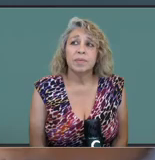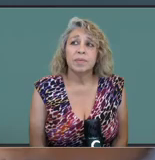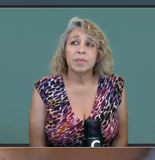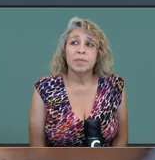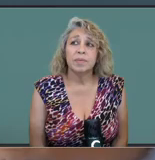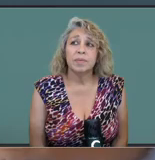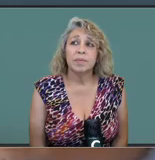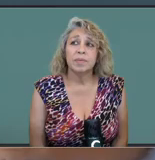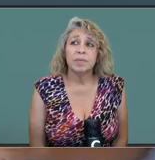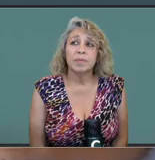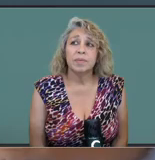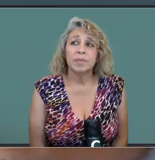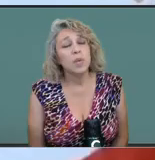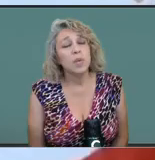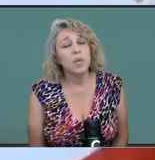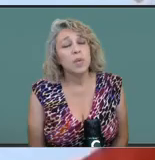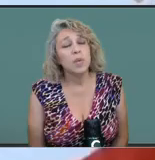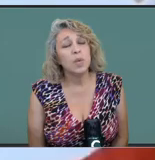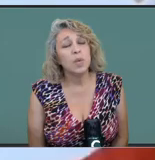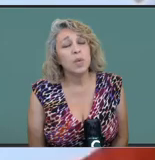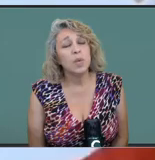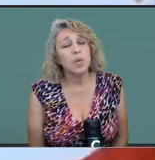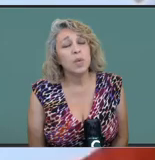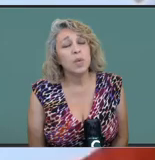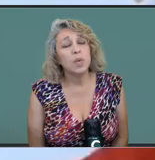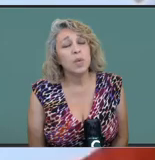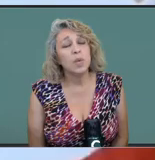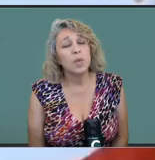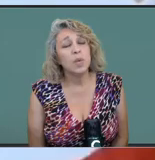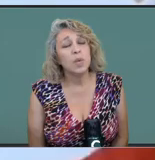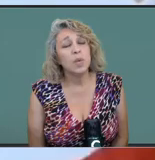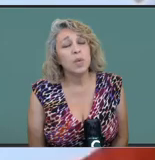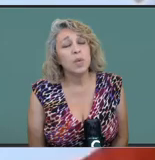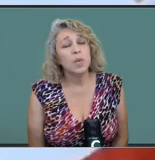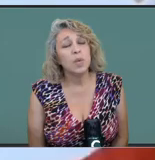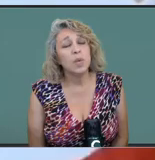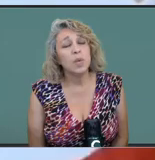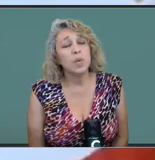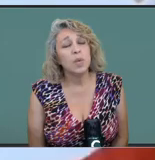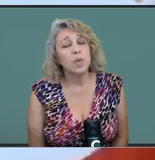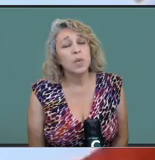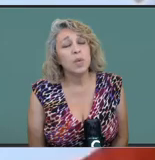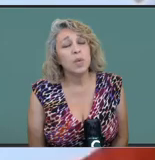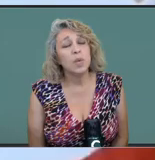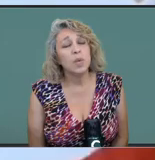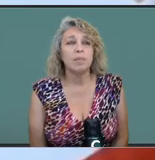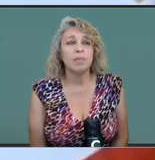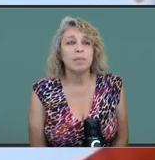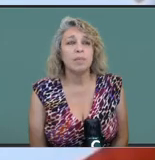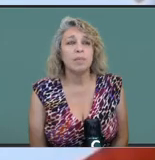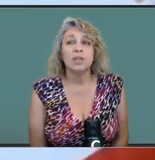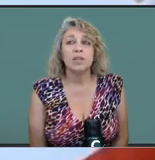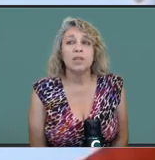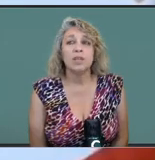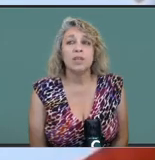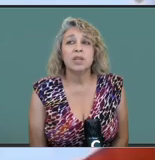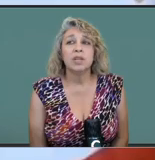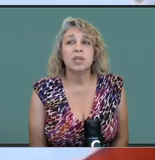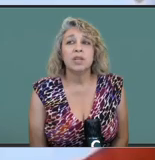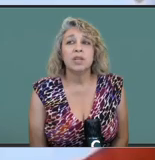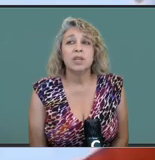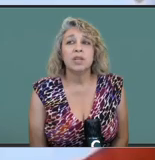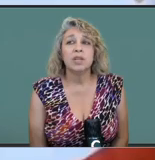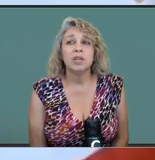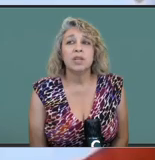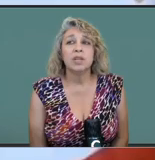youth and that's why we need to give attention to the user and that's why you had me very happy to be here with a